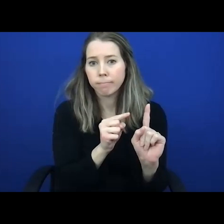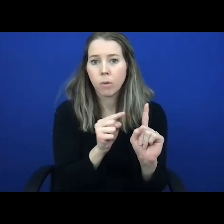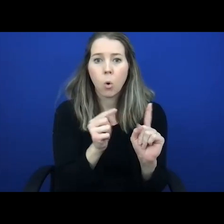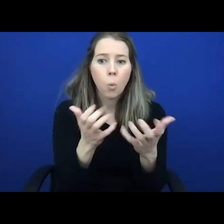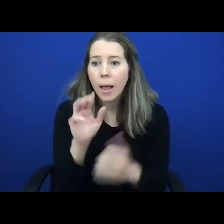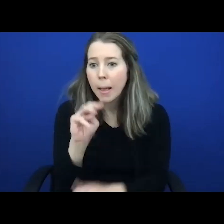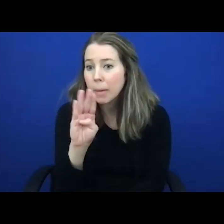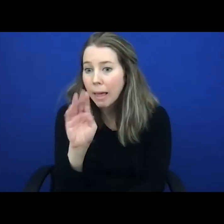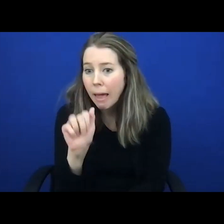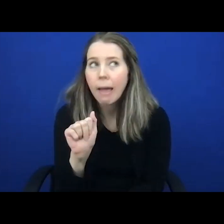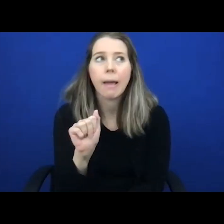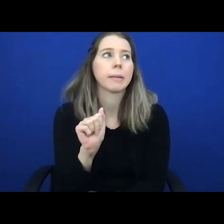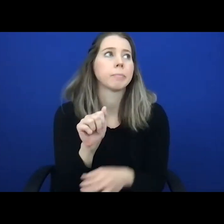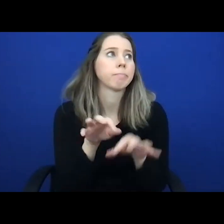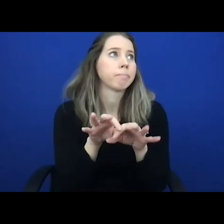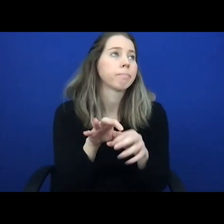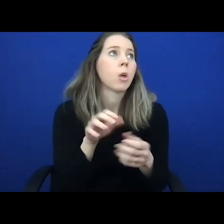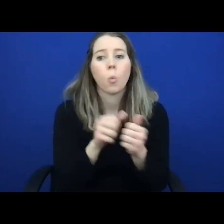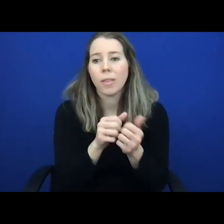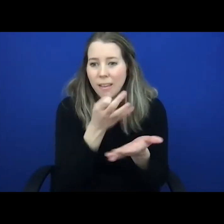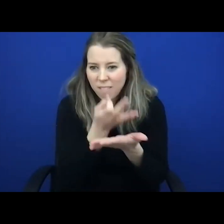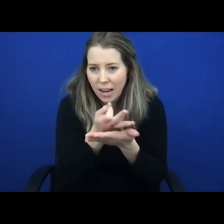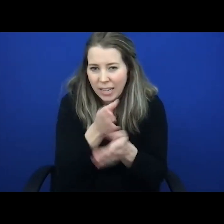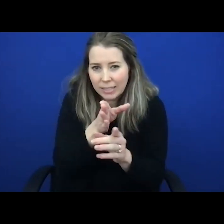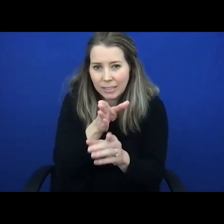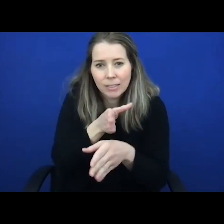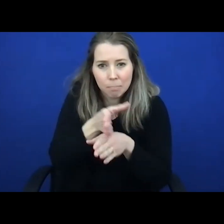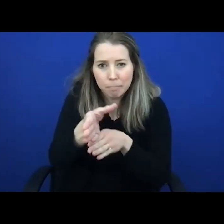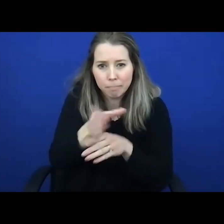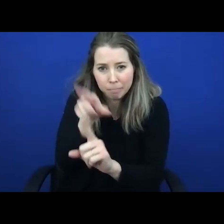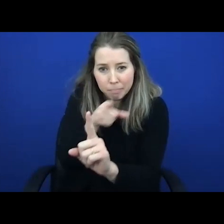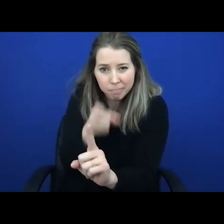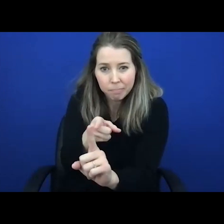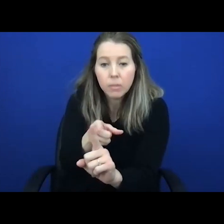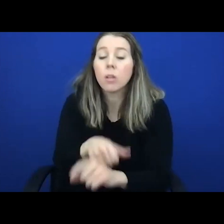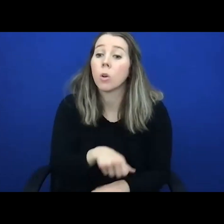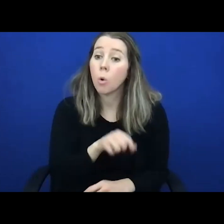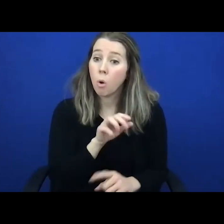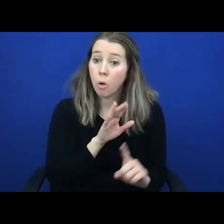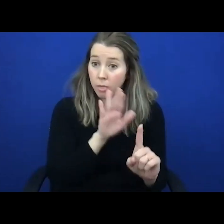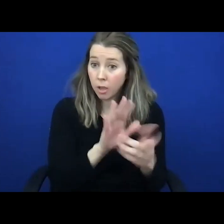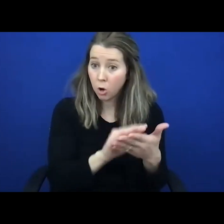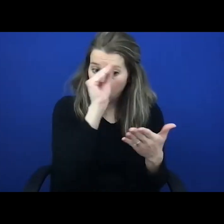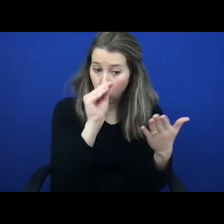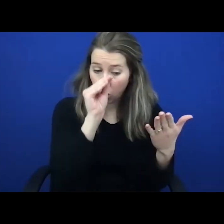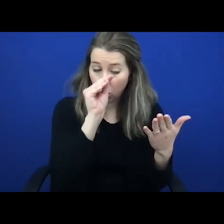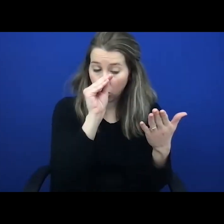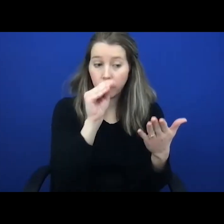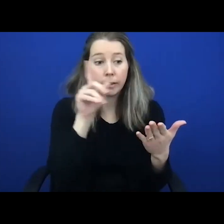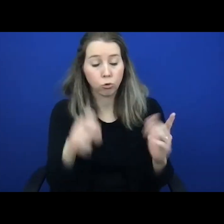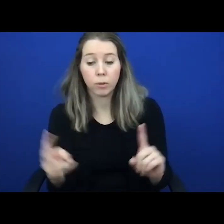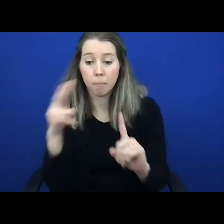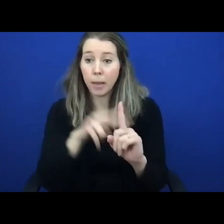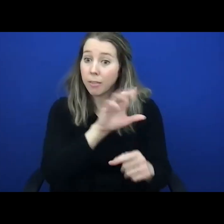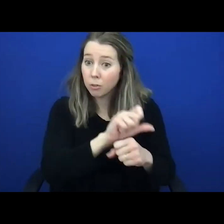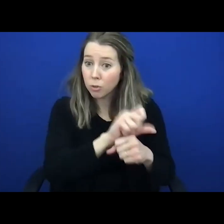MBA with a finance specialization. Well, what they're learning should be applicable to their job in the